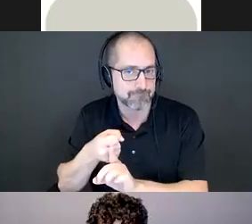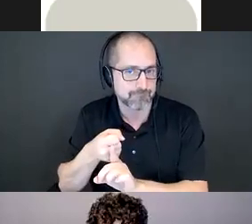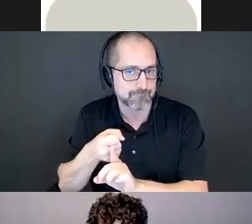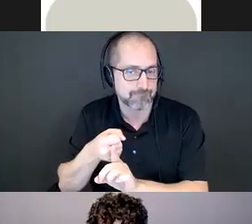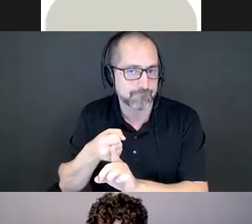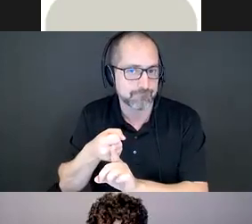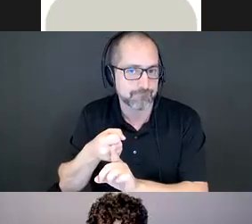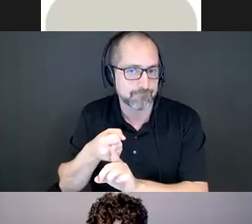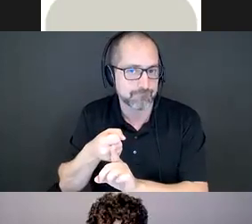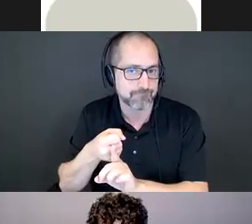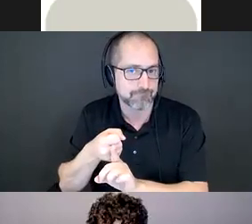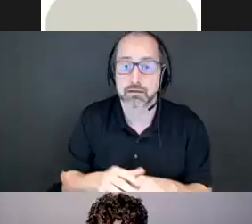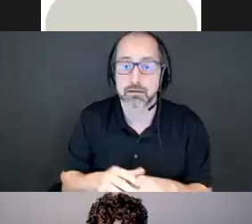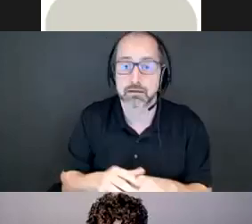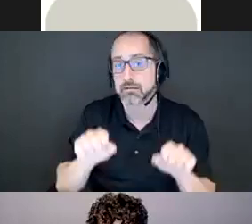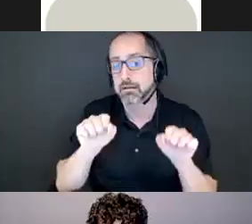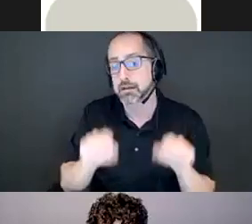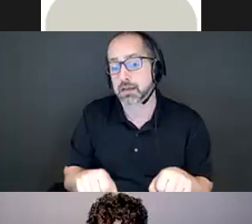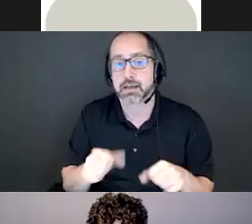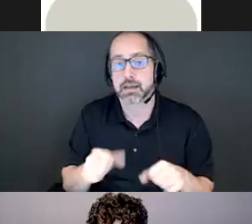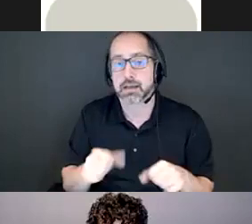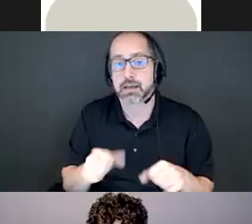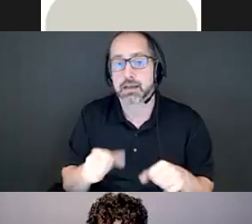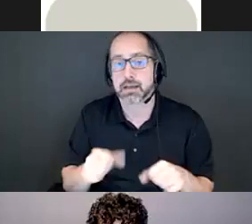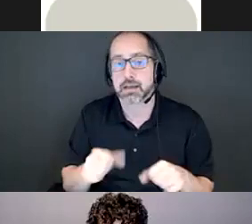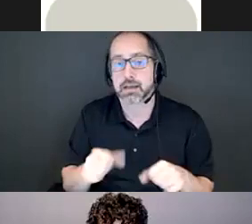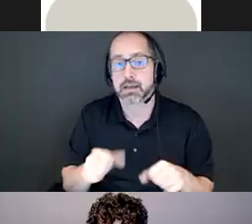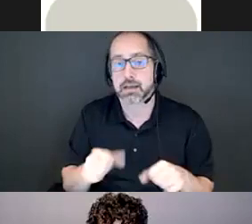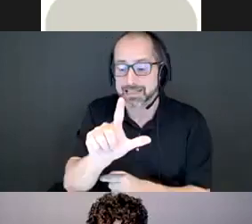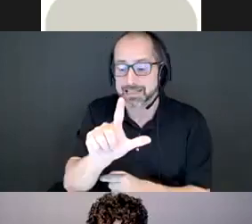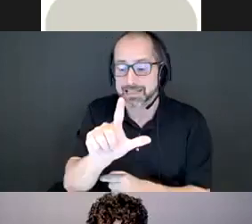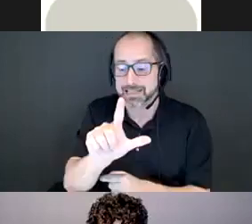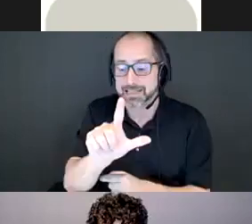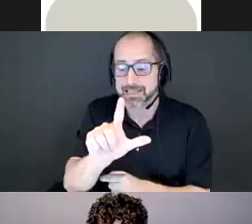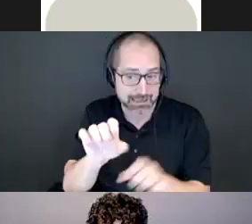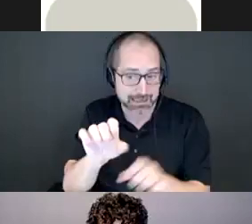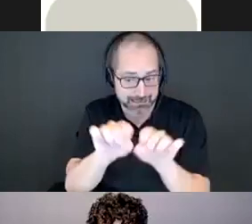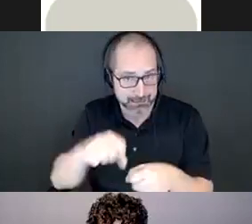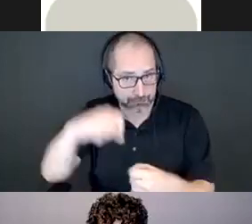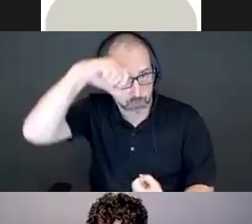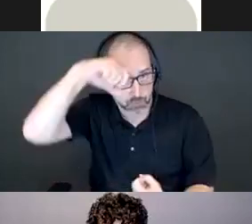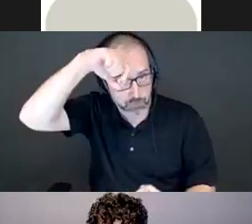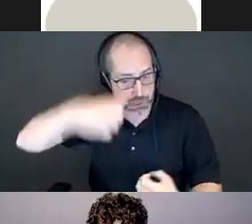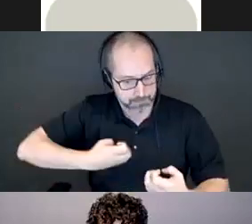it can change the limbic system, which controls emotions, to increase the feelings of pleasure.